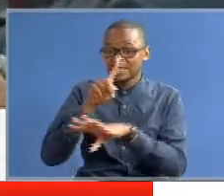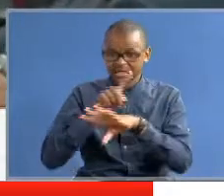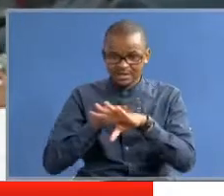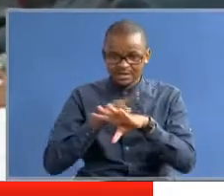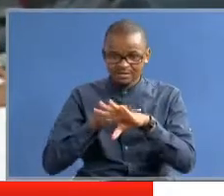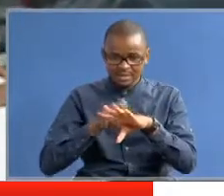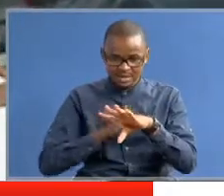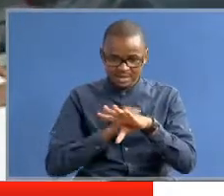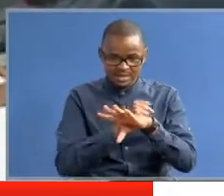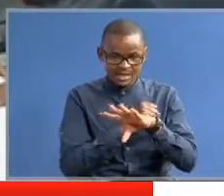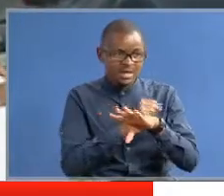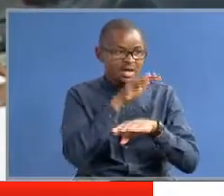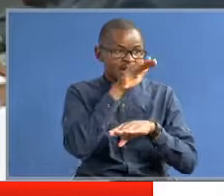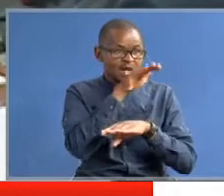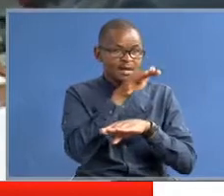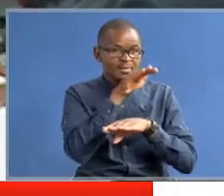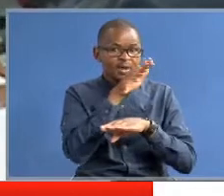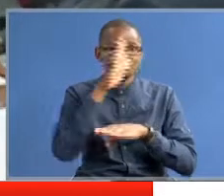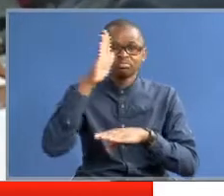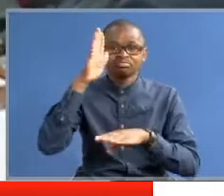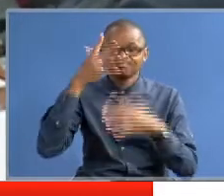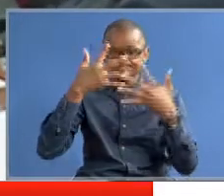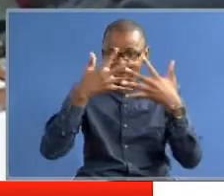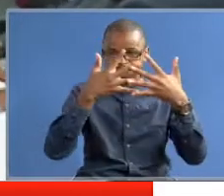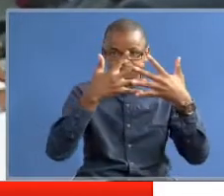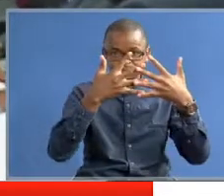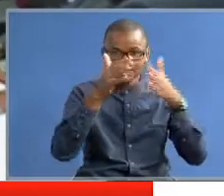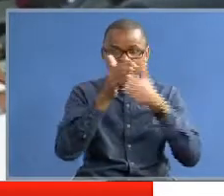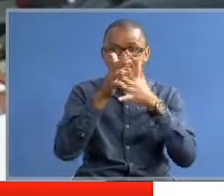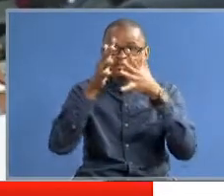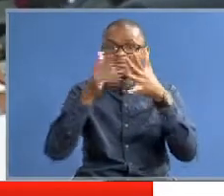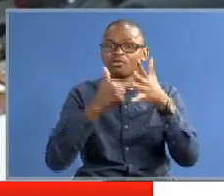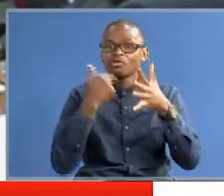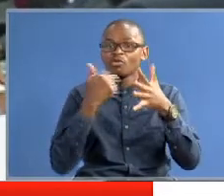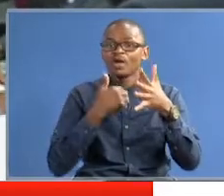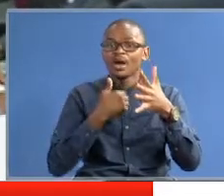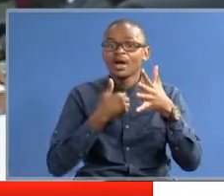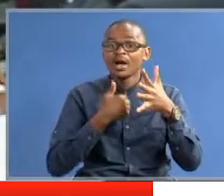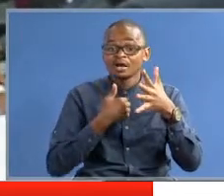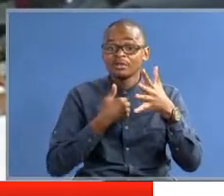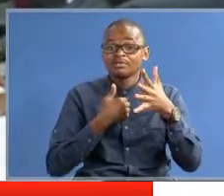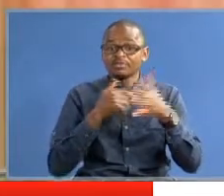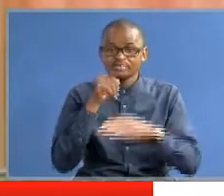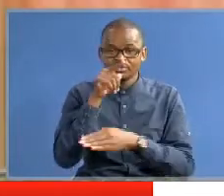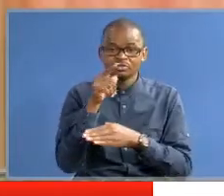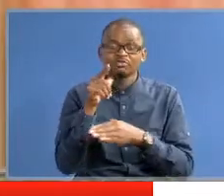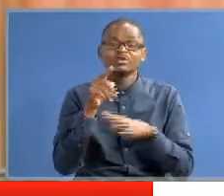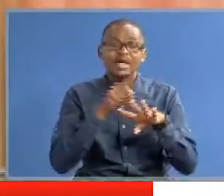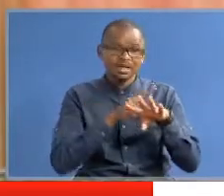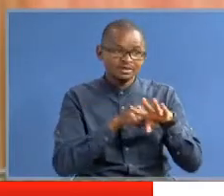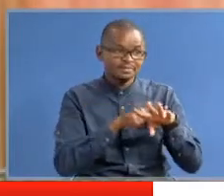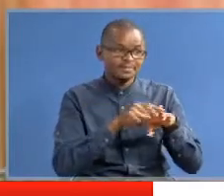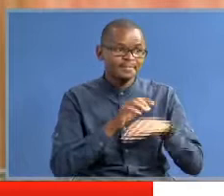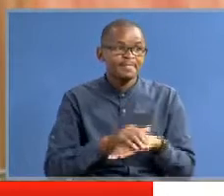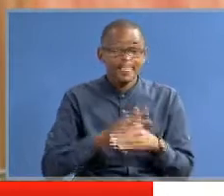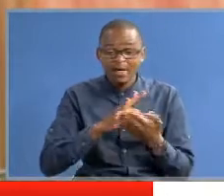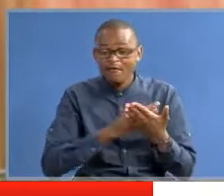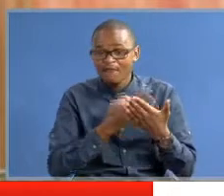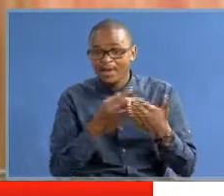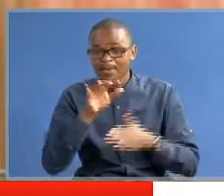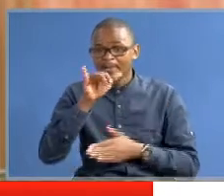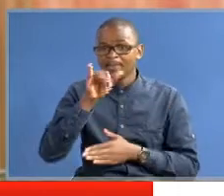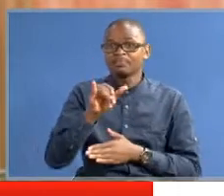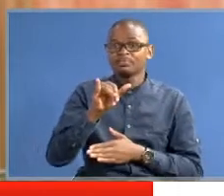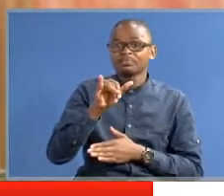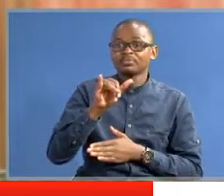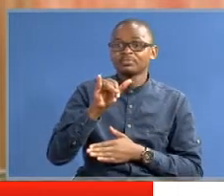time the Senate is asking Inspector General to arrest the Machakos leader, who has snapped the summons three times. Failure by the